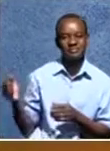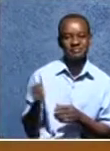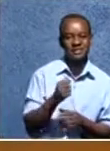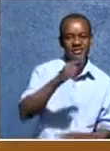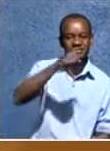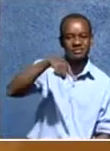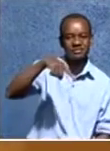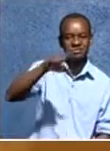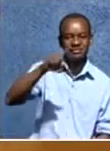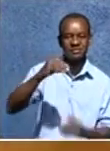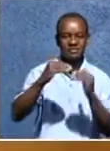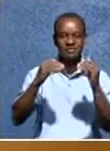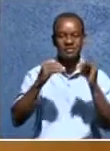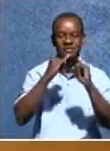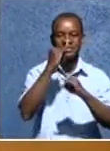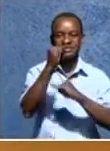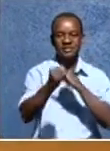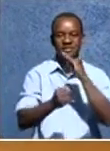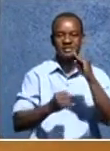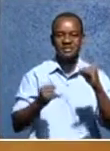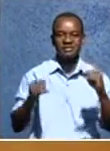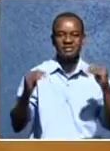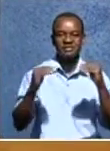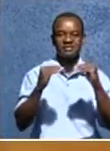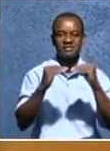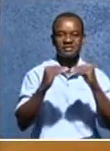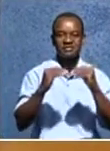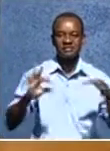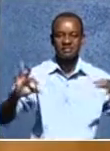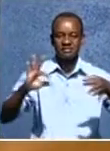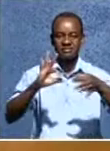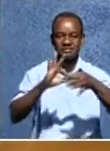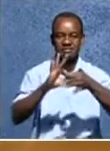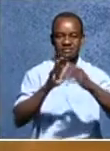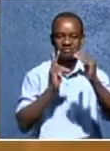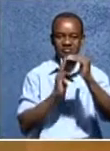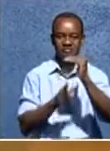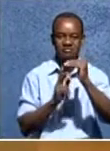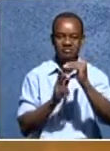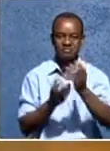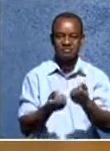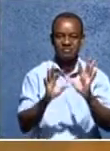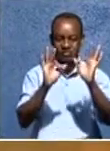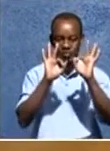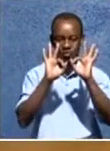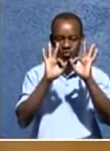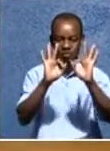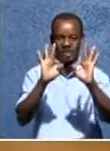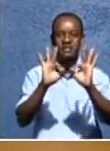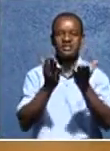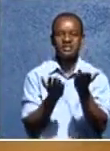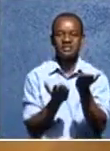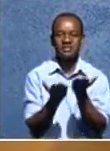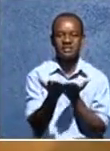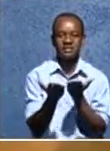an international level that will connect to the tourists, whether it's supply, whether it's quality, whether it is just